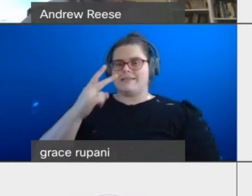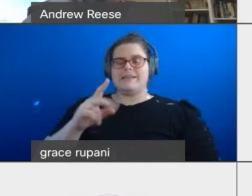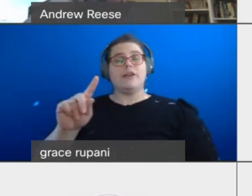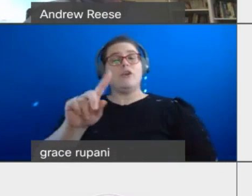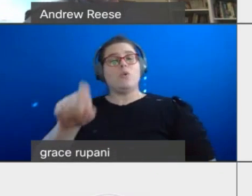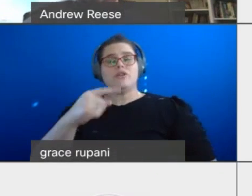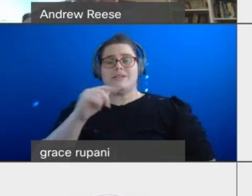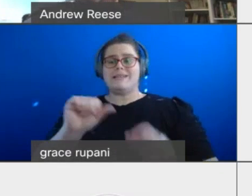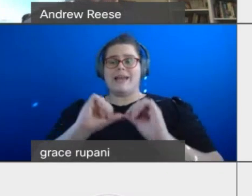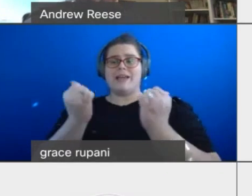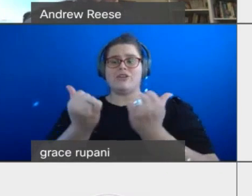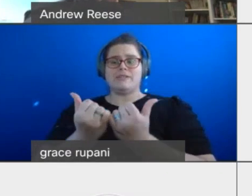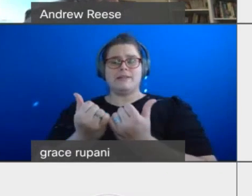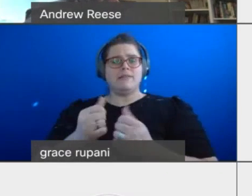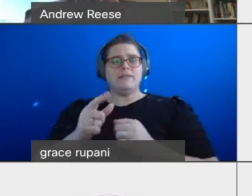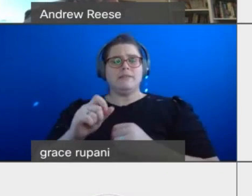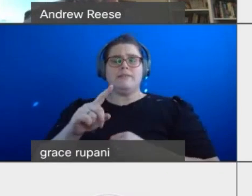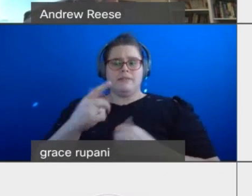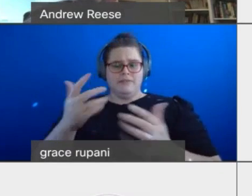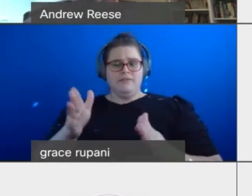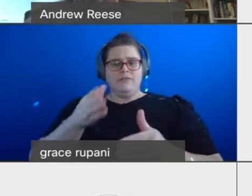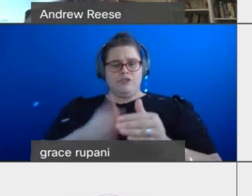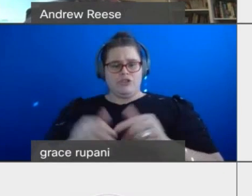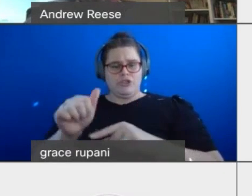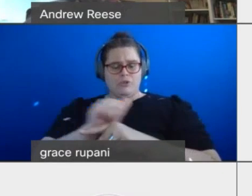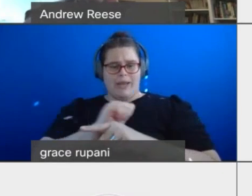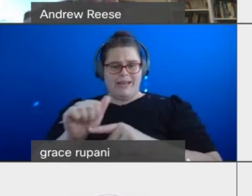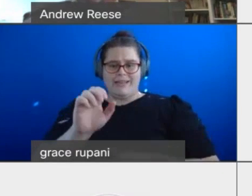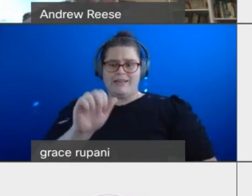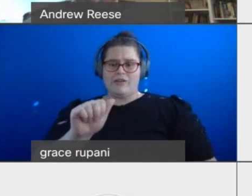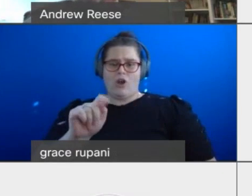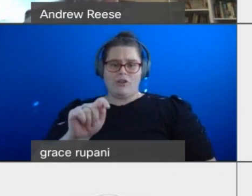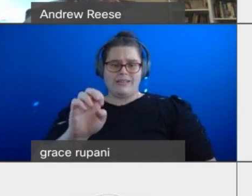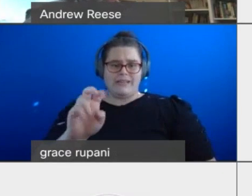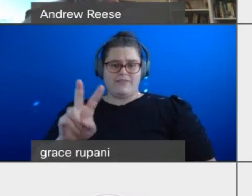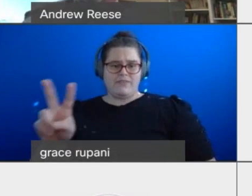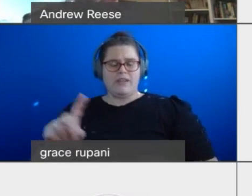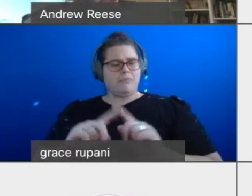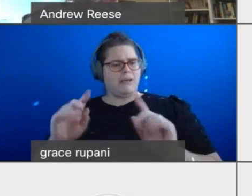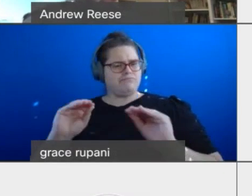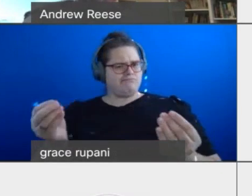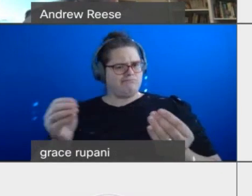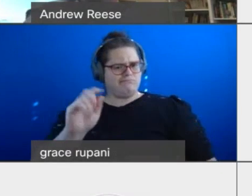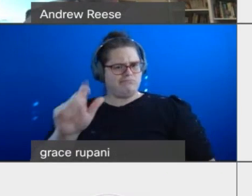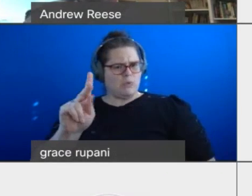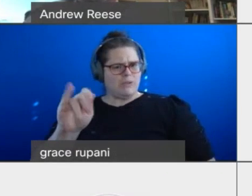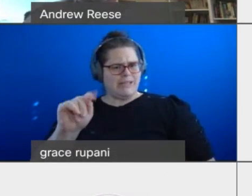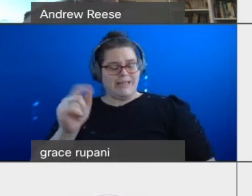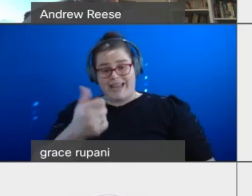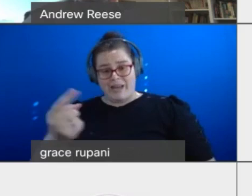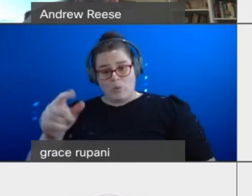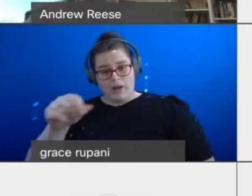a toolkit. Has anyone else on this call using alt EVV received their toolkit?